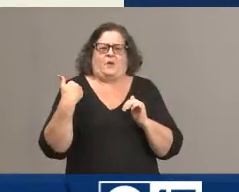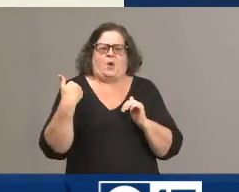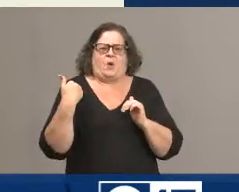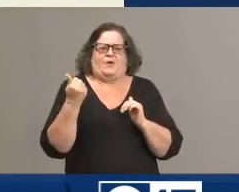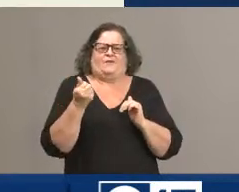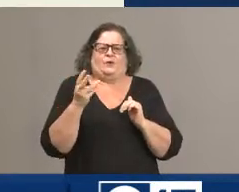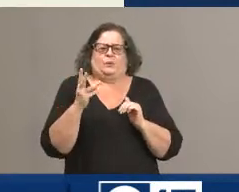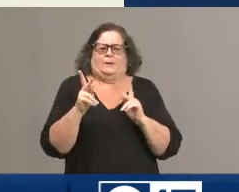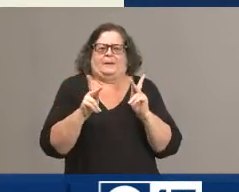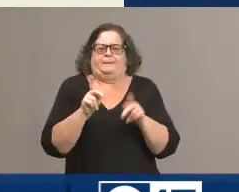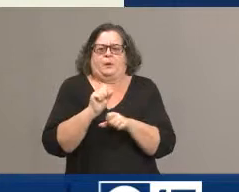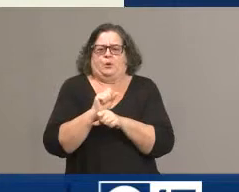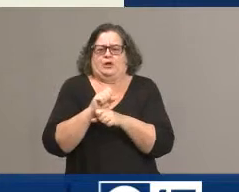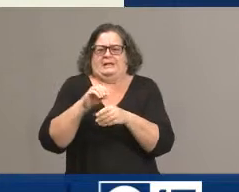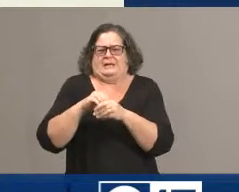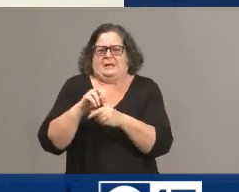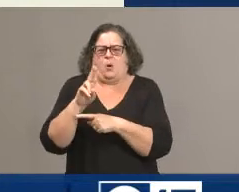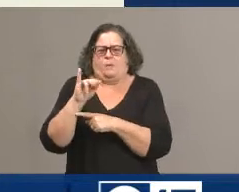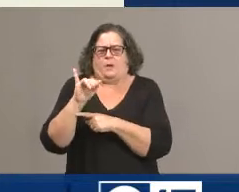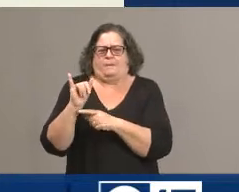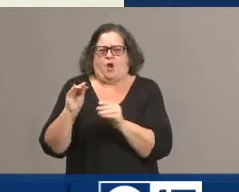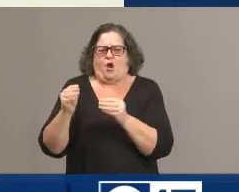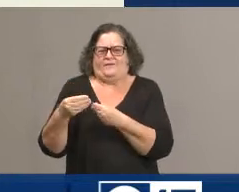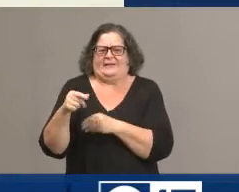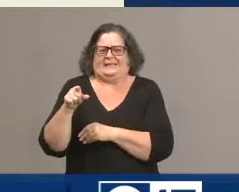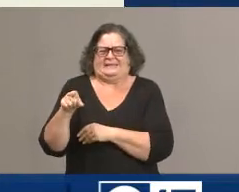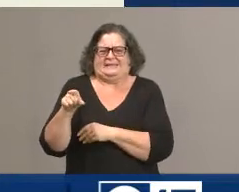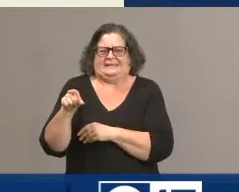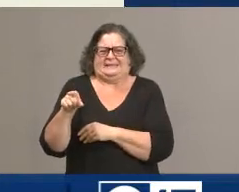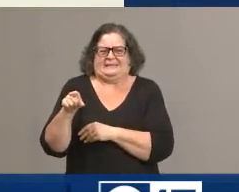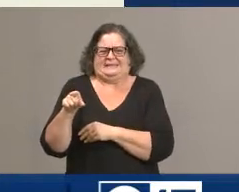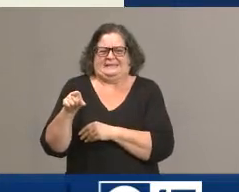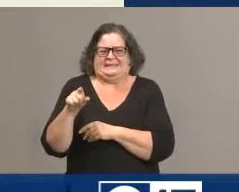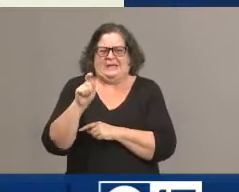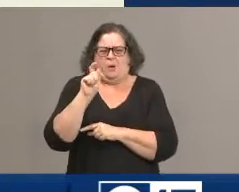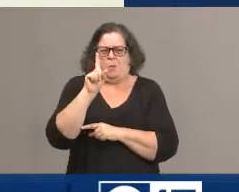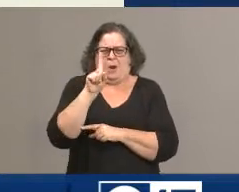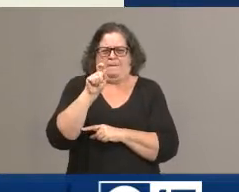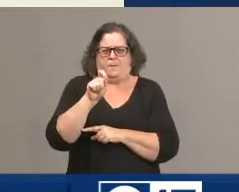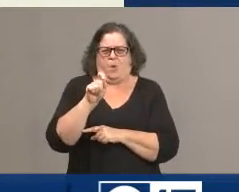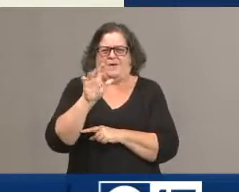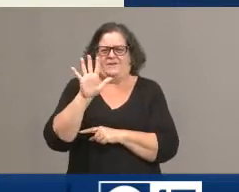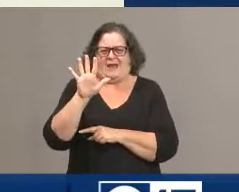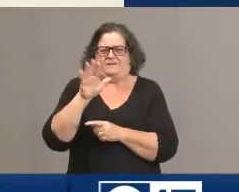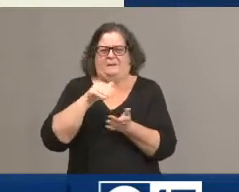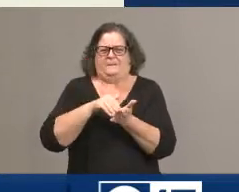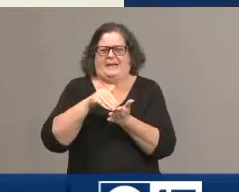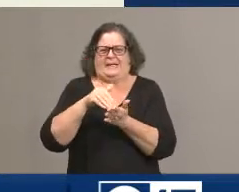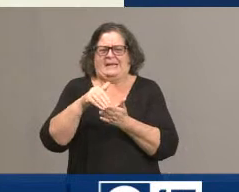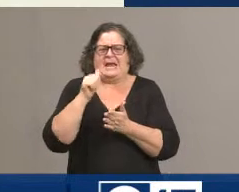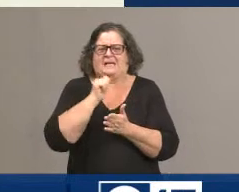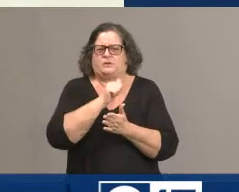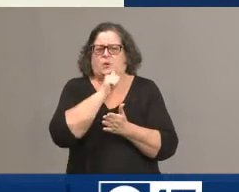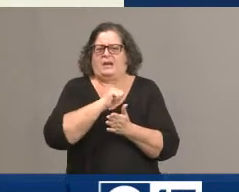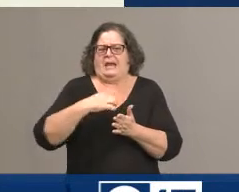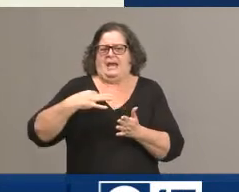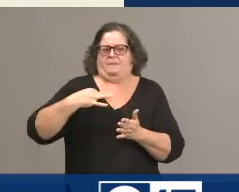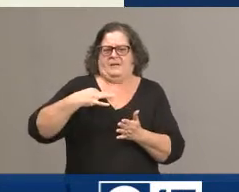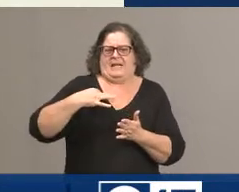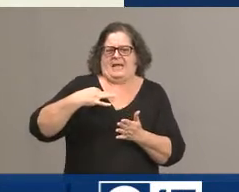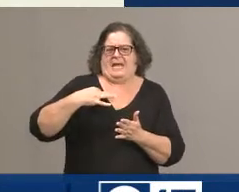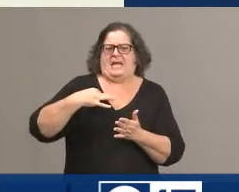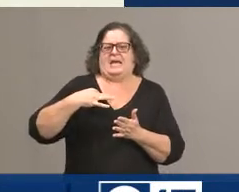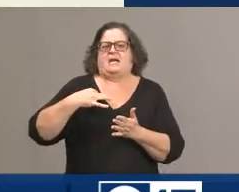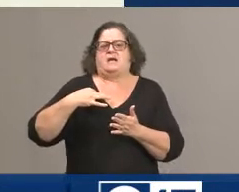peak, 1.5 million Arizona applications with billions of